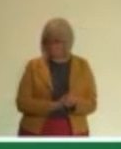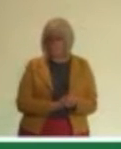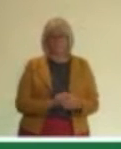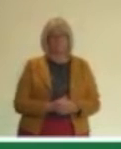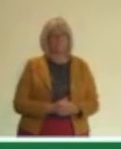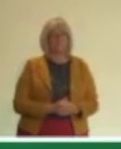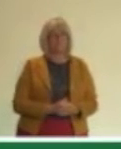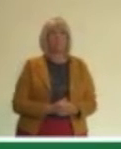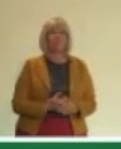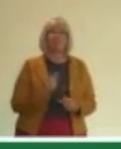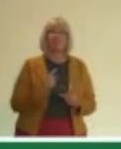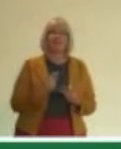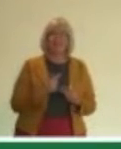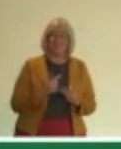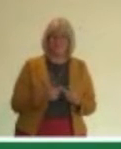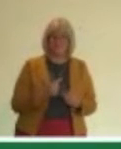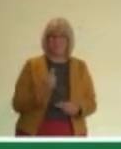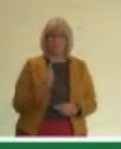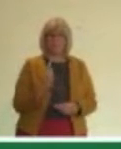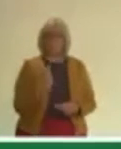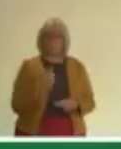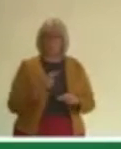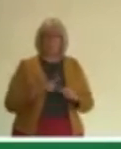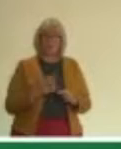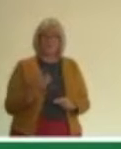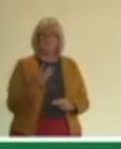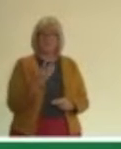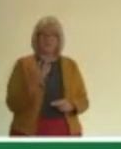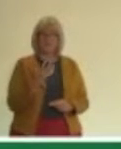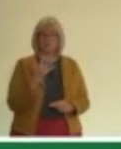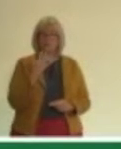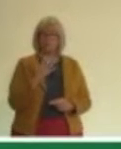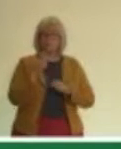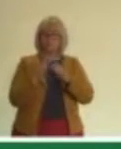And one of 5 Jewish people in leadership positions in history.